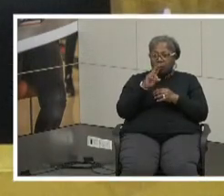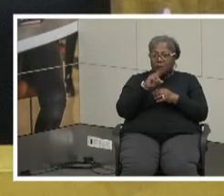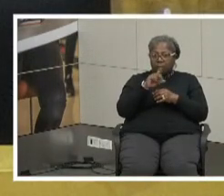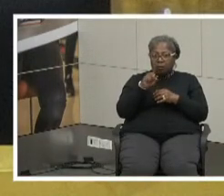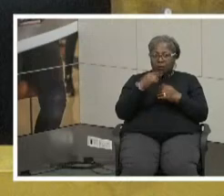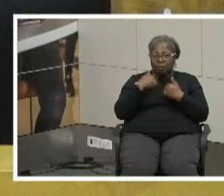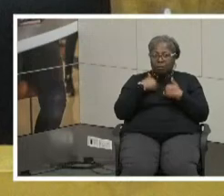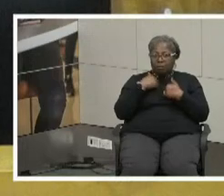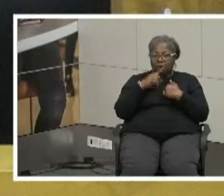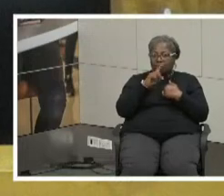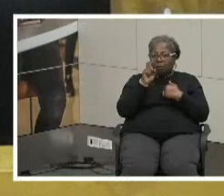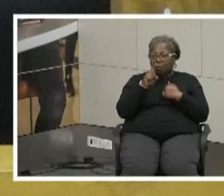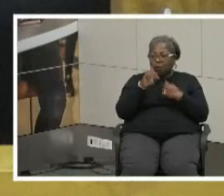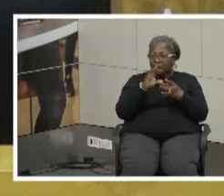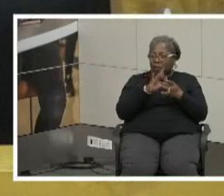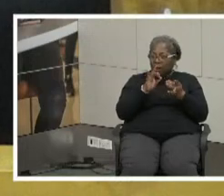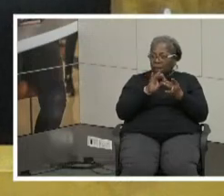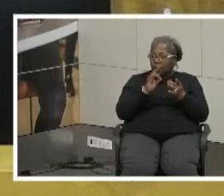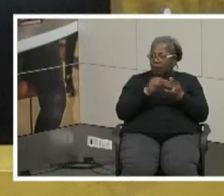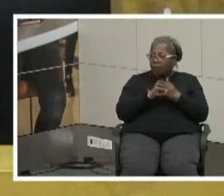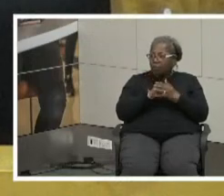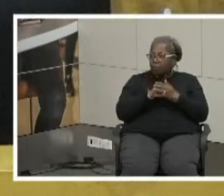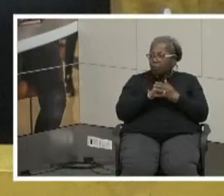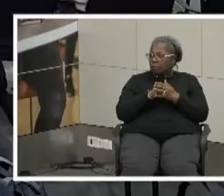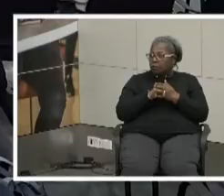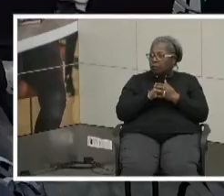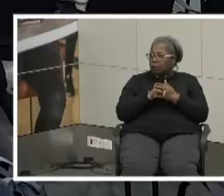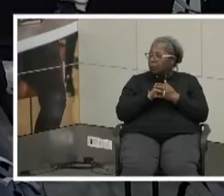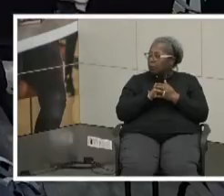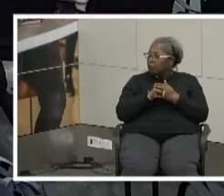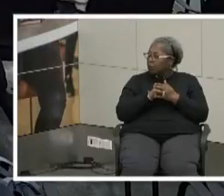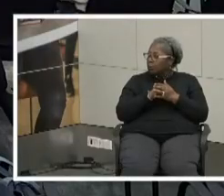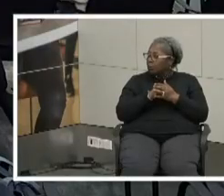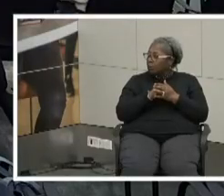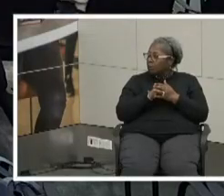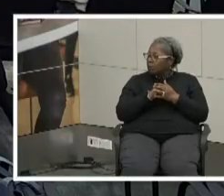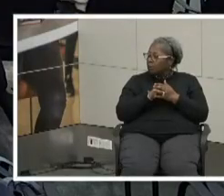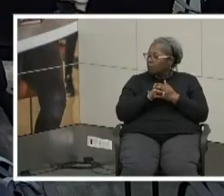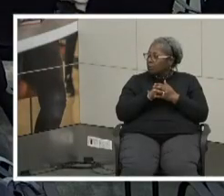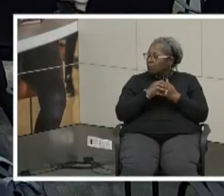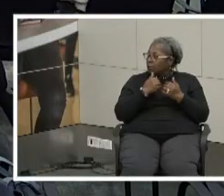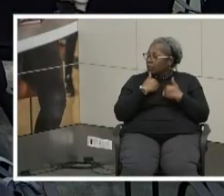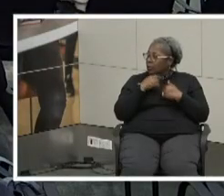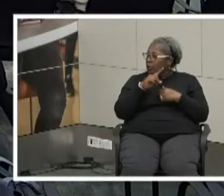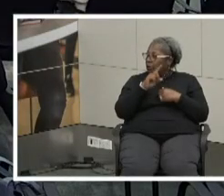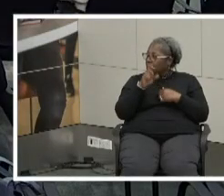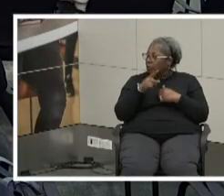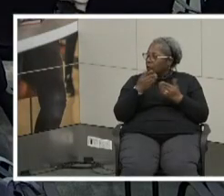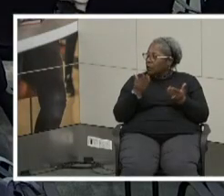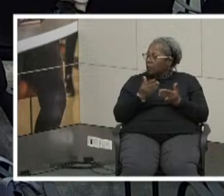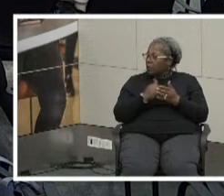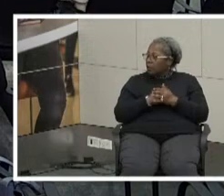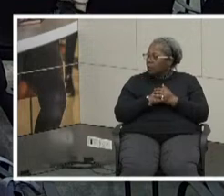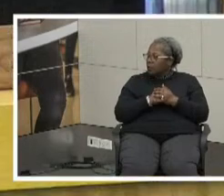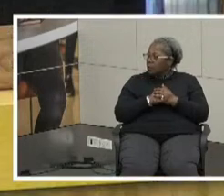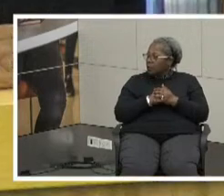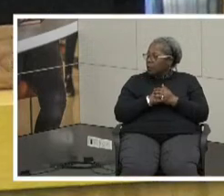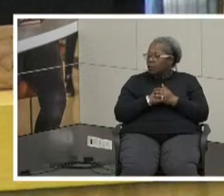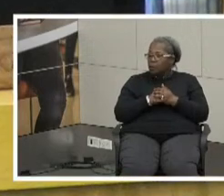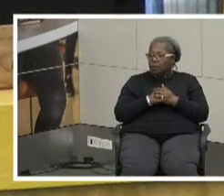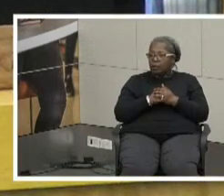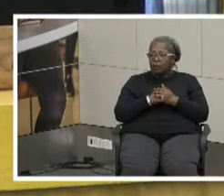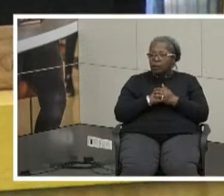have a question or comment yes I have a few questions here um